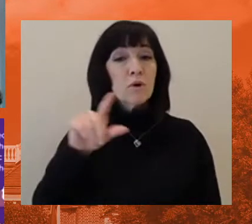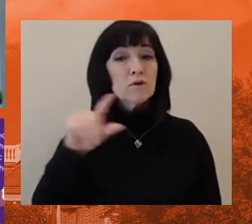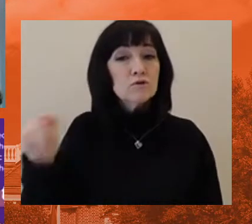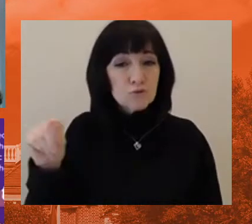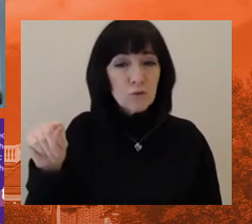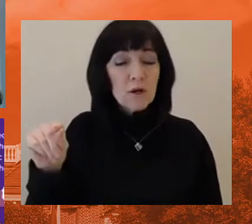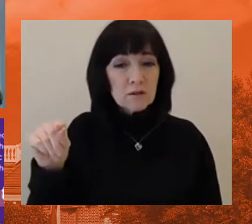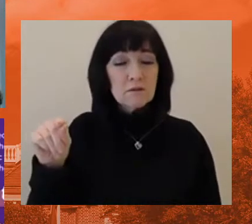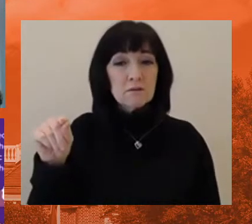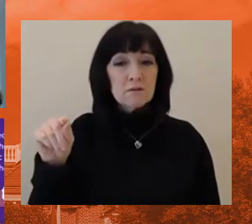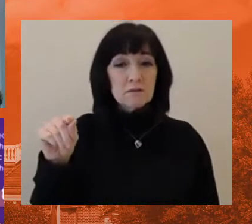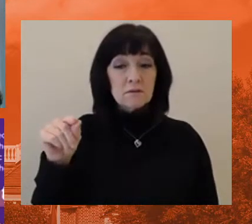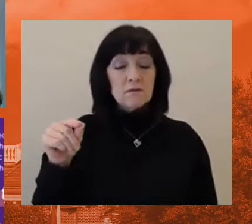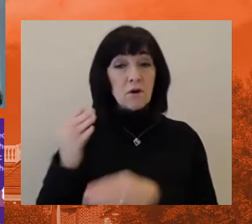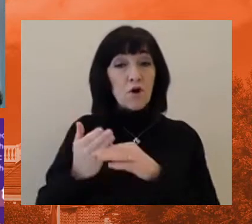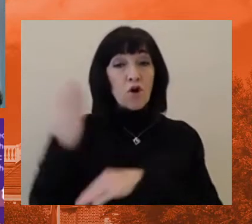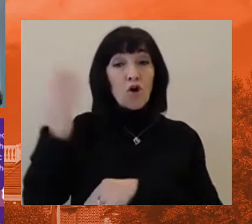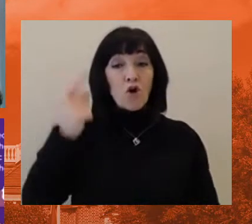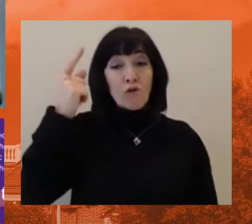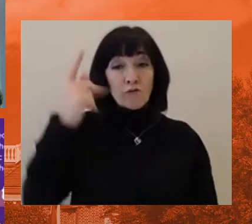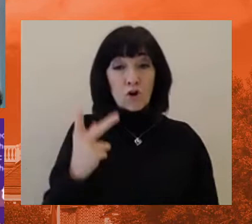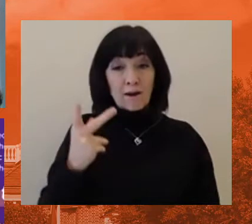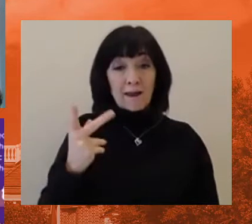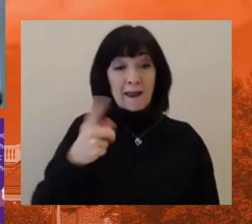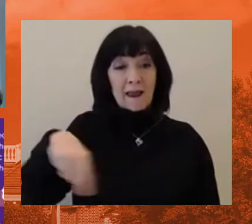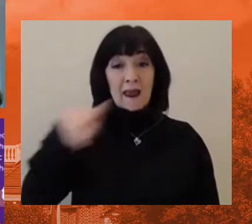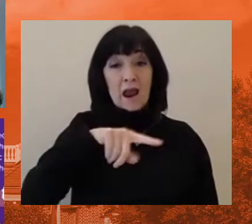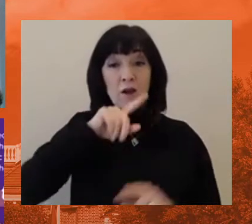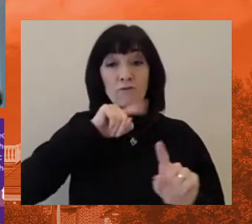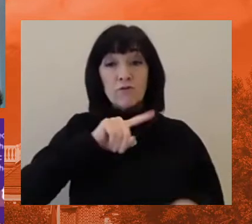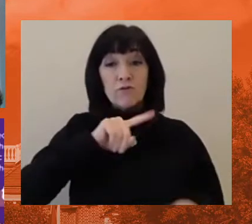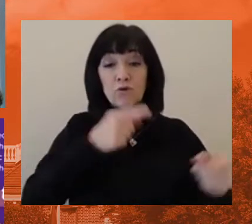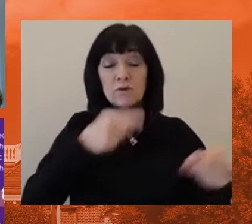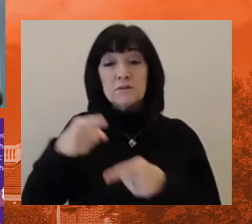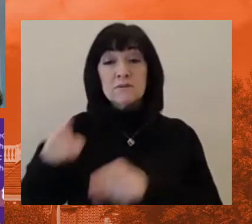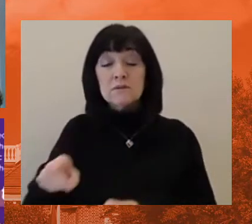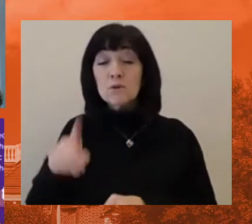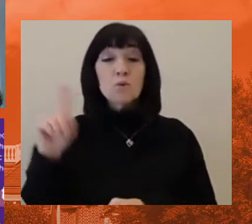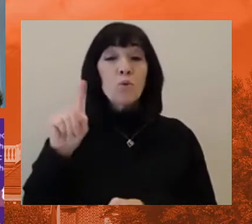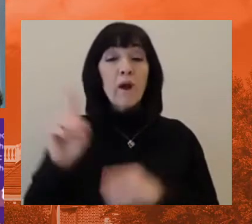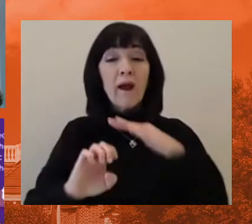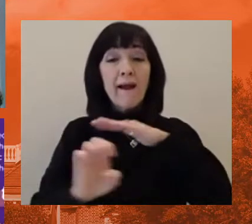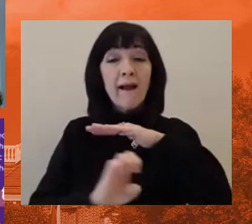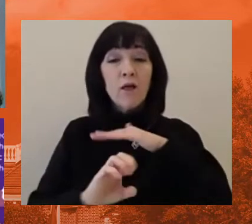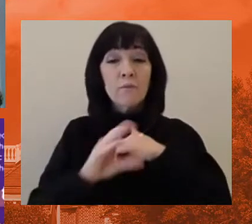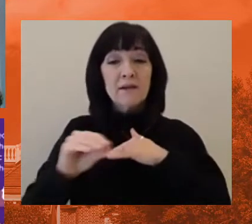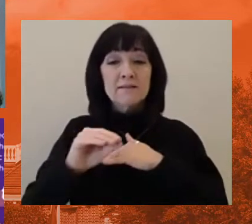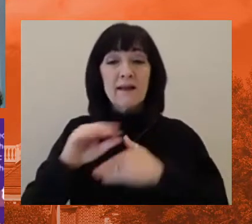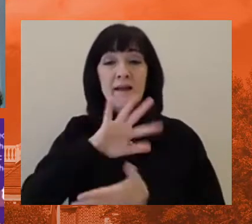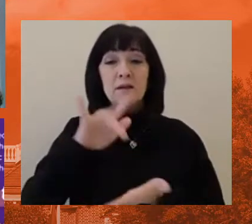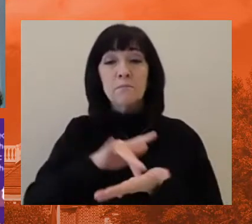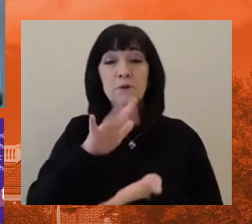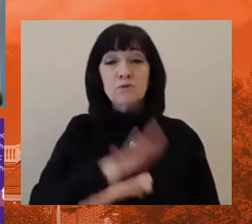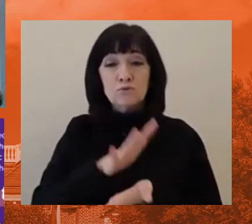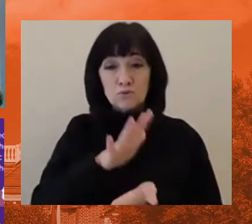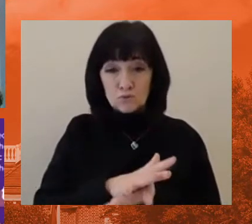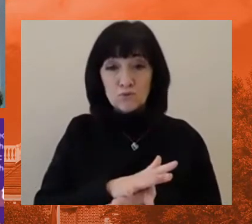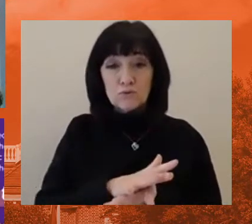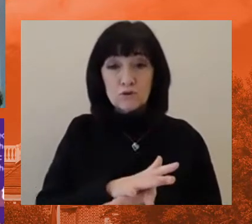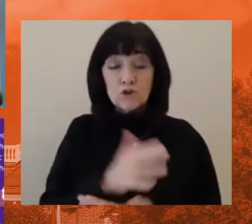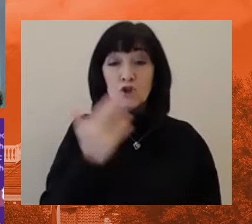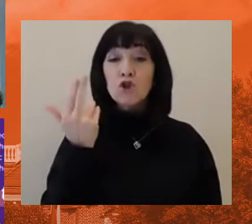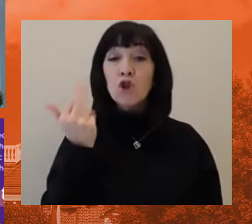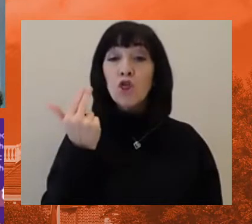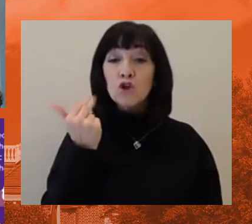half of the total reported incidents took place in elementary and middle schools, with 13% of the total taking place in